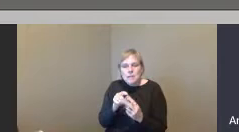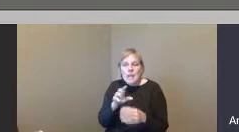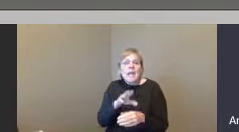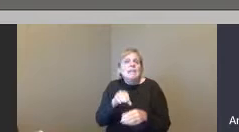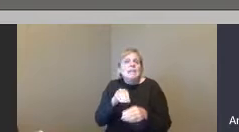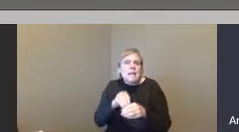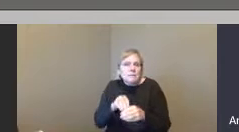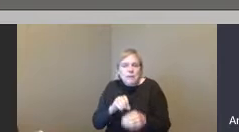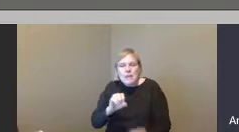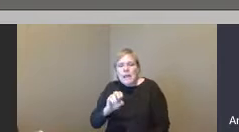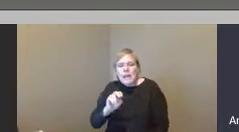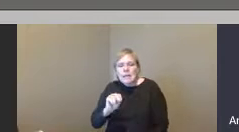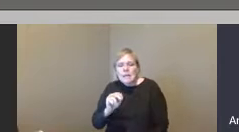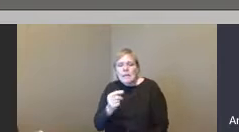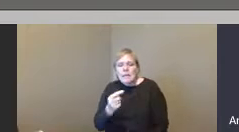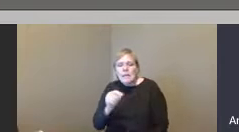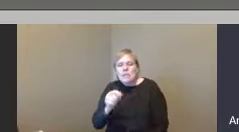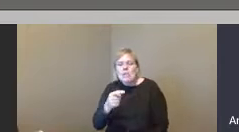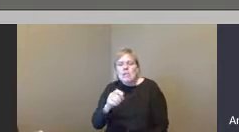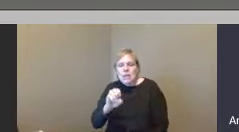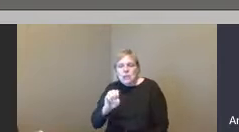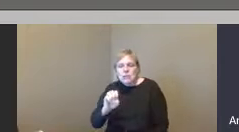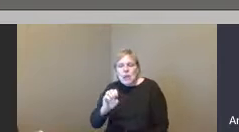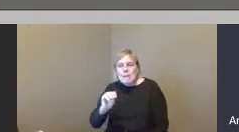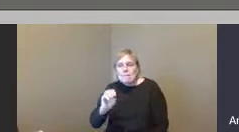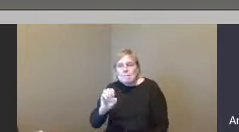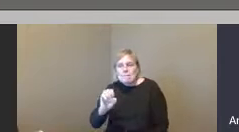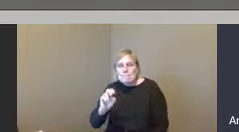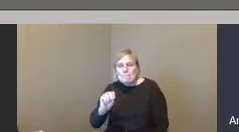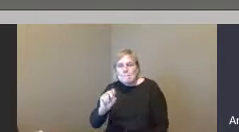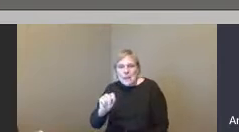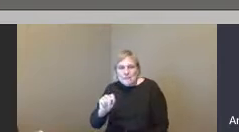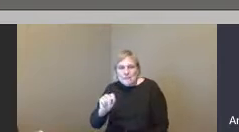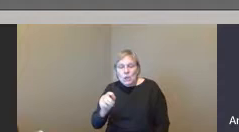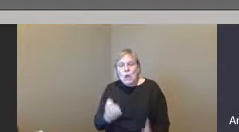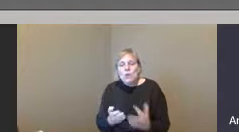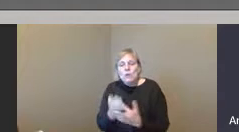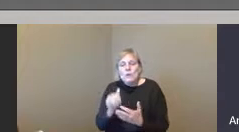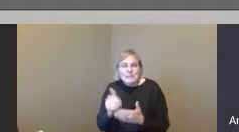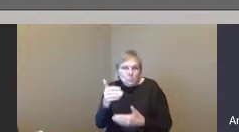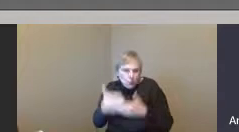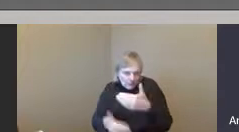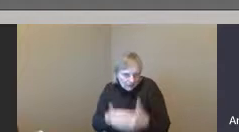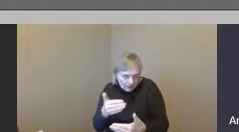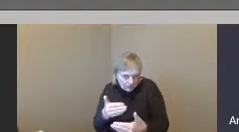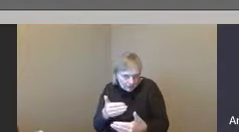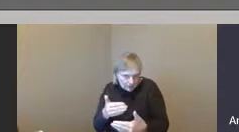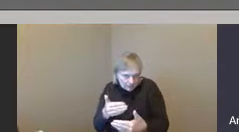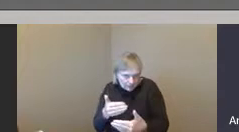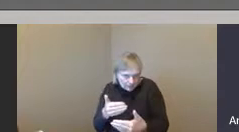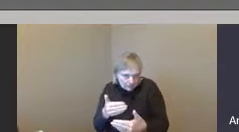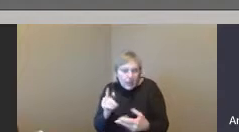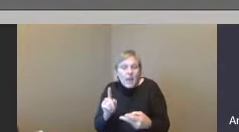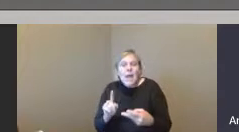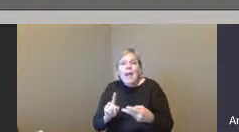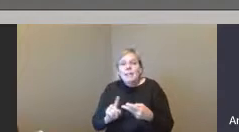engagement and how we engage people through this process, and